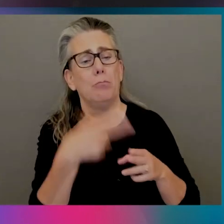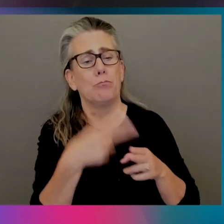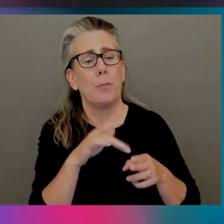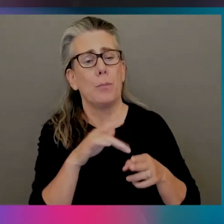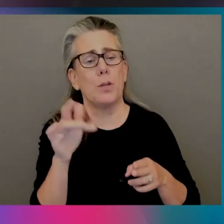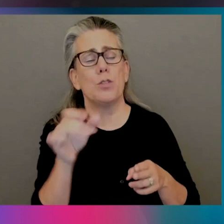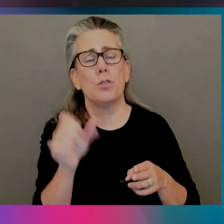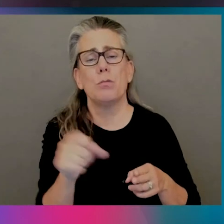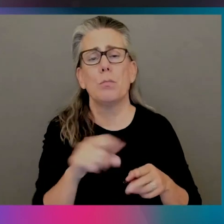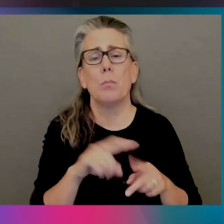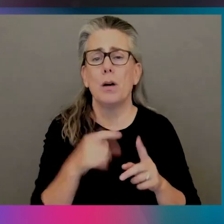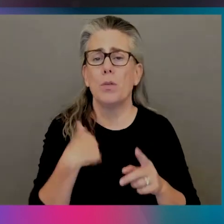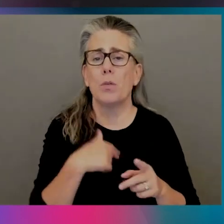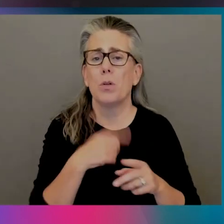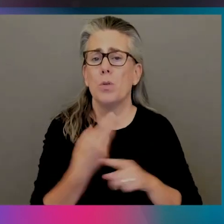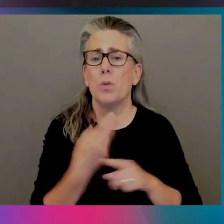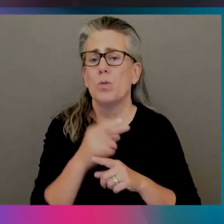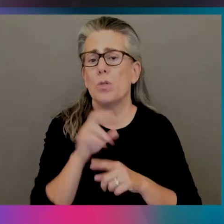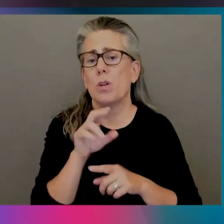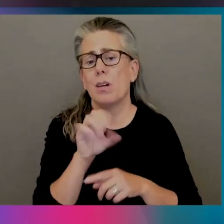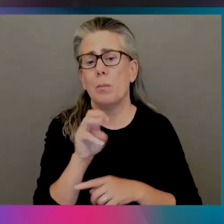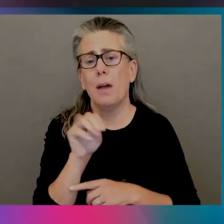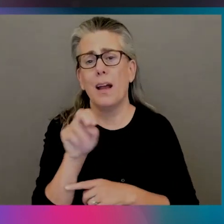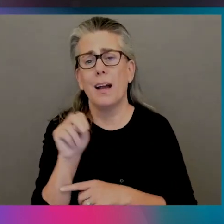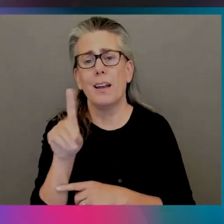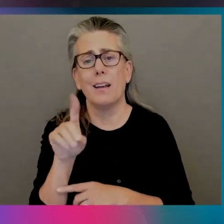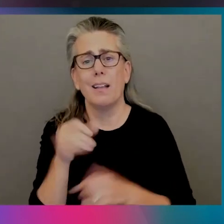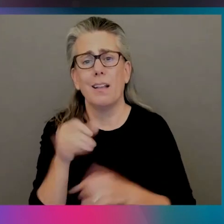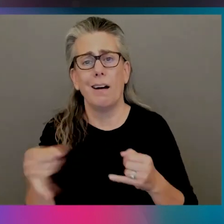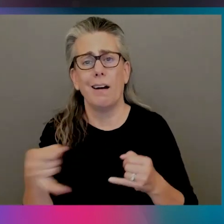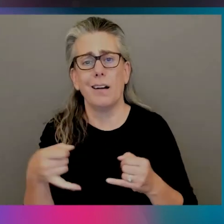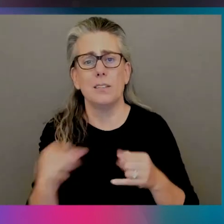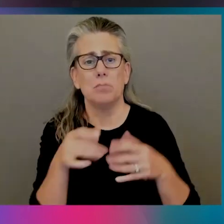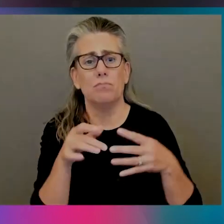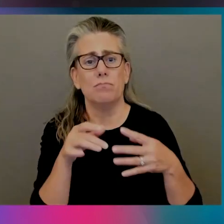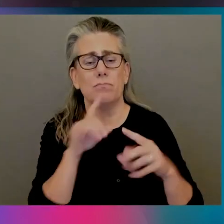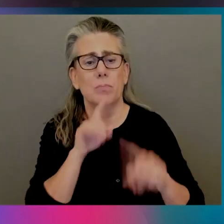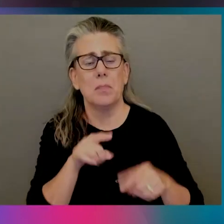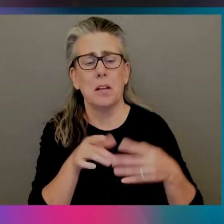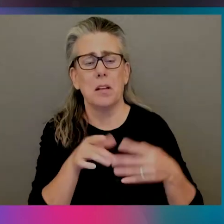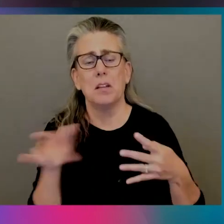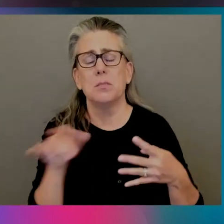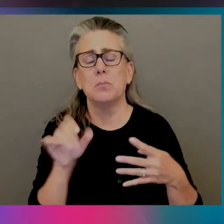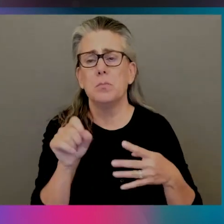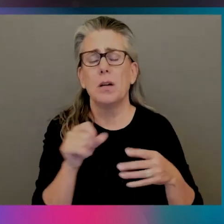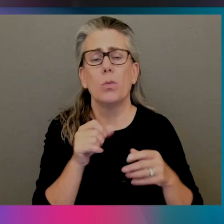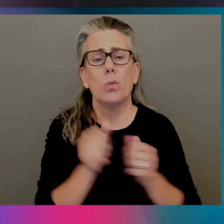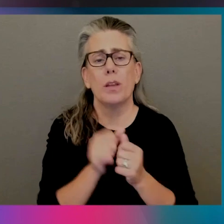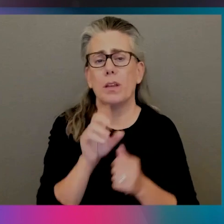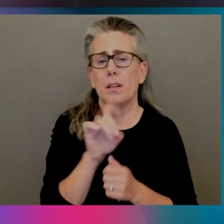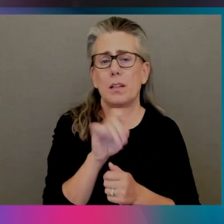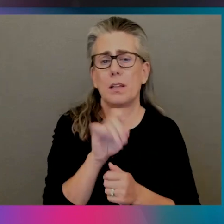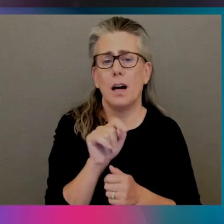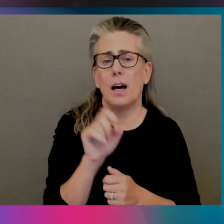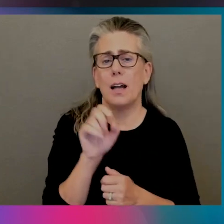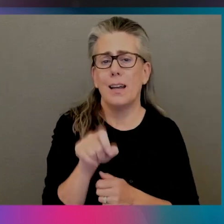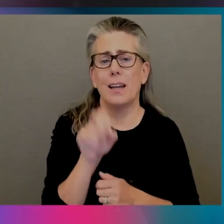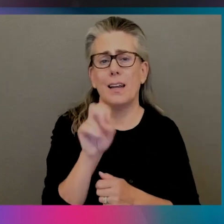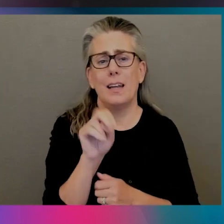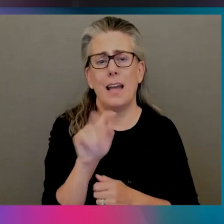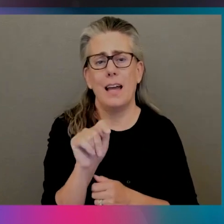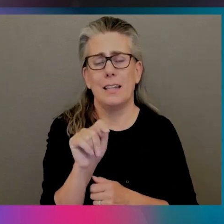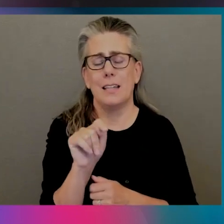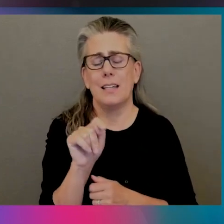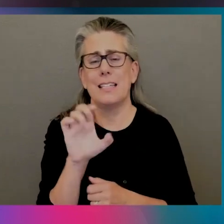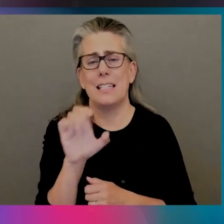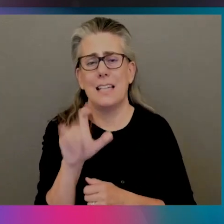necessarily IDE-based tools. Like, we've got integrations with the .NET CLI. We've got the PowerShell tools, in fact, obviously. There are 3 integrations for